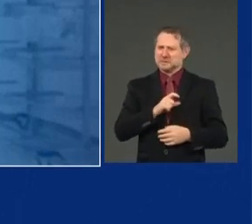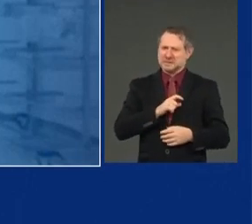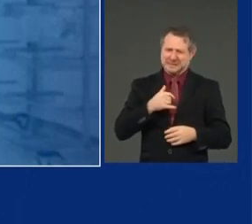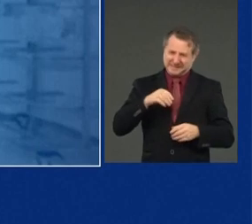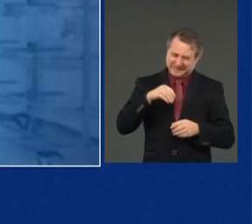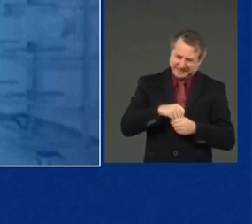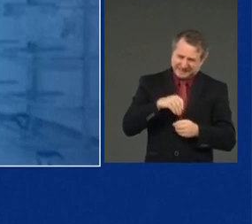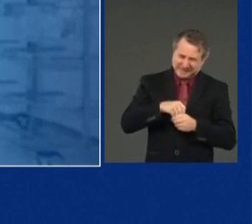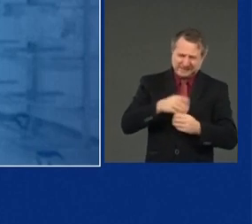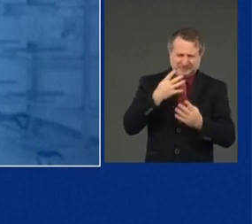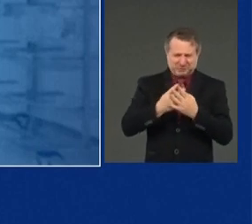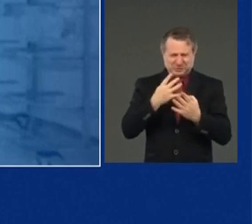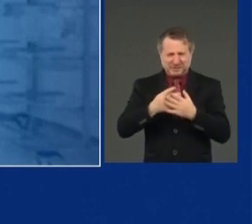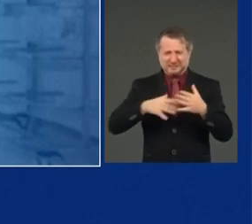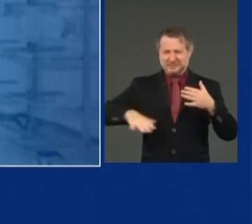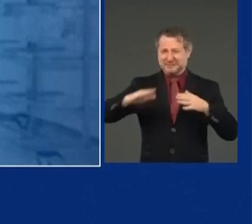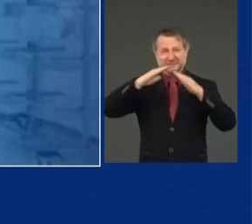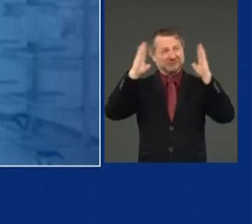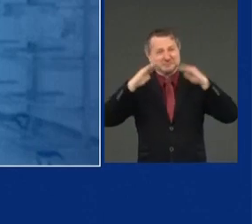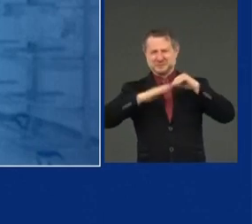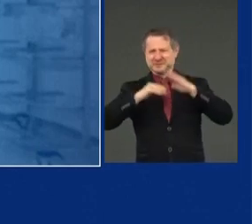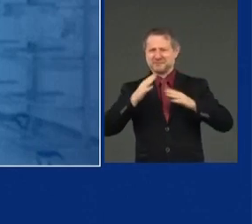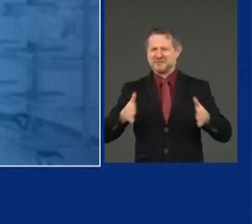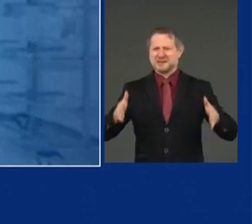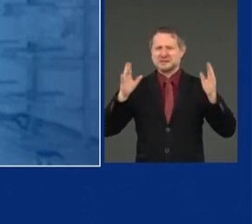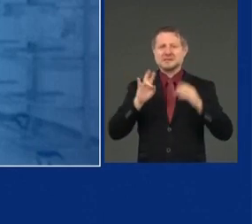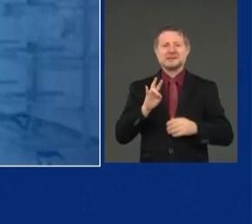prison. They're at 7%.